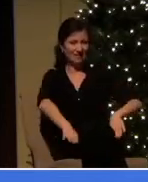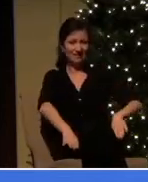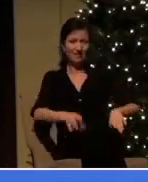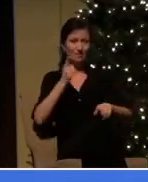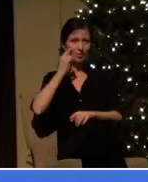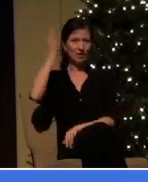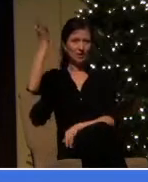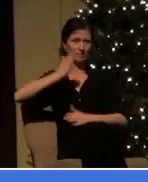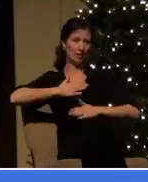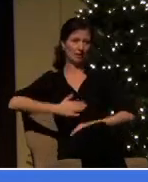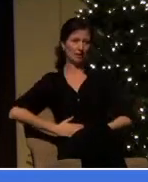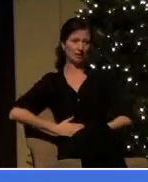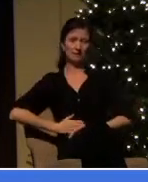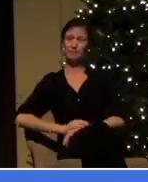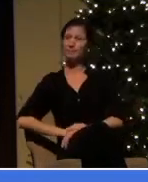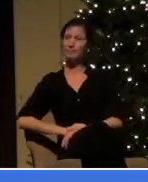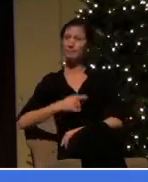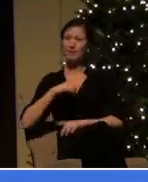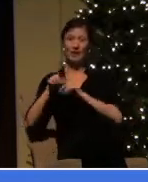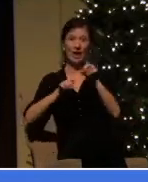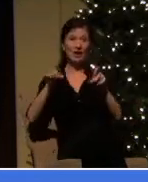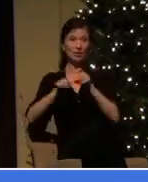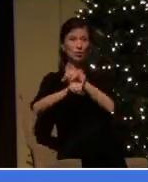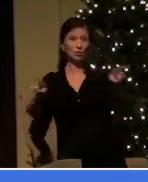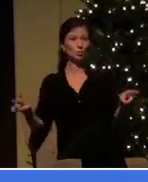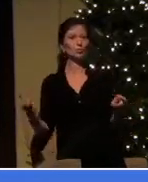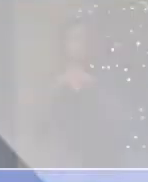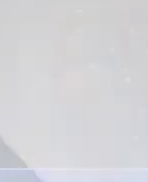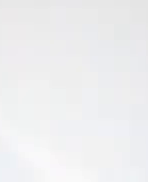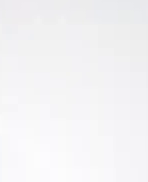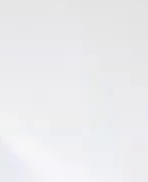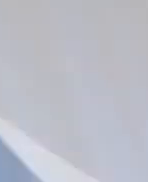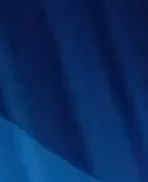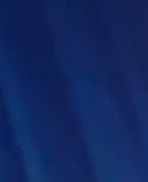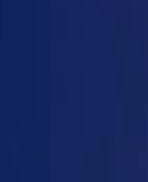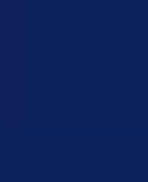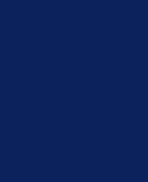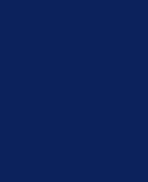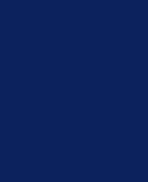2015. And I would ask you to join the journey. Amen?